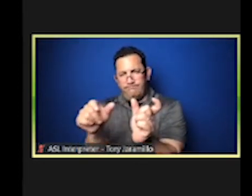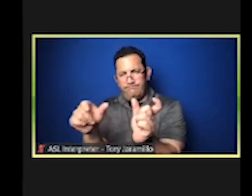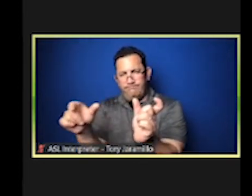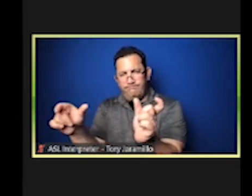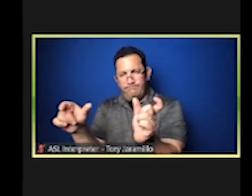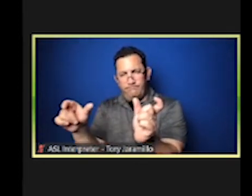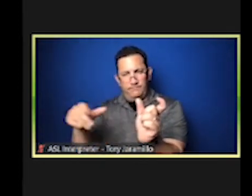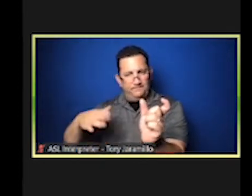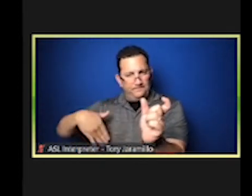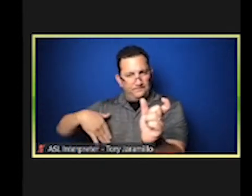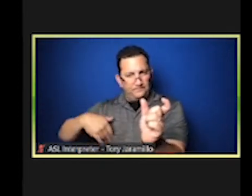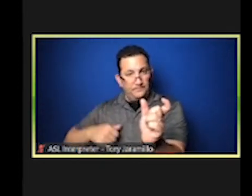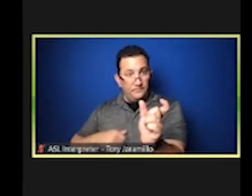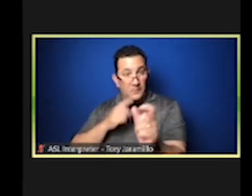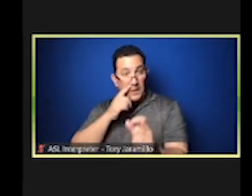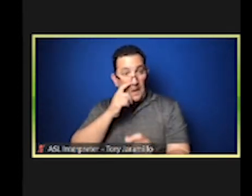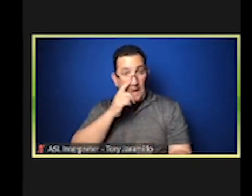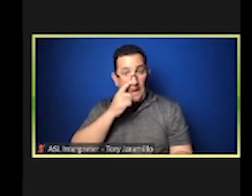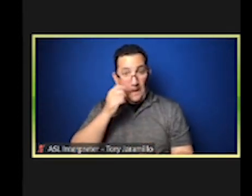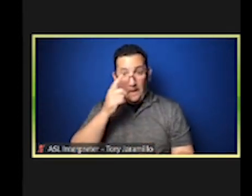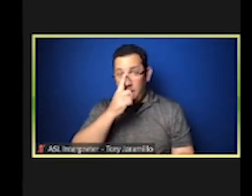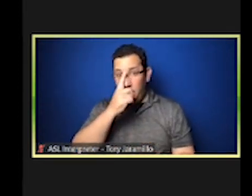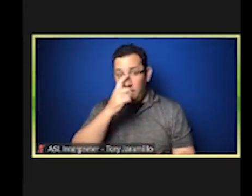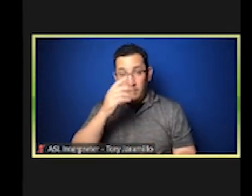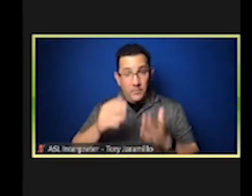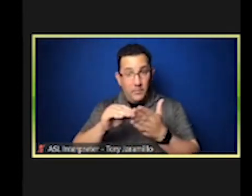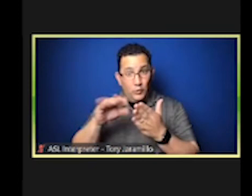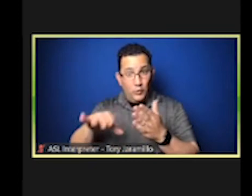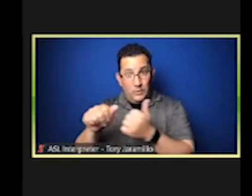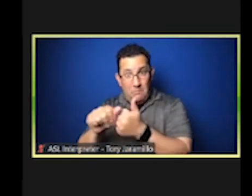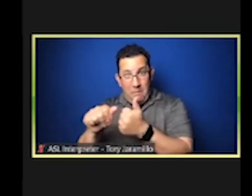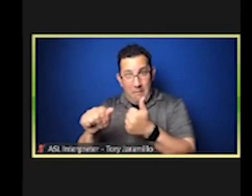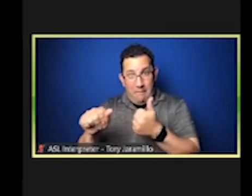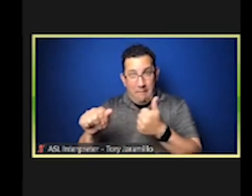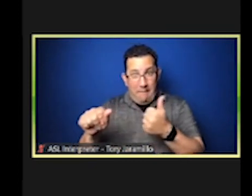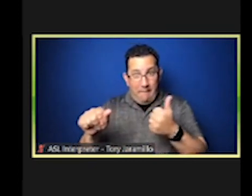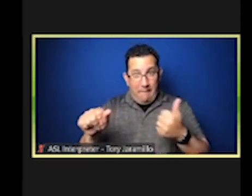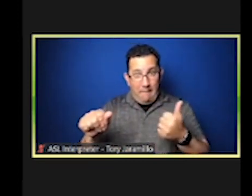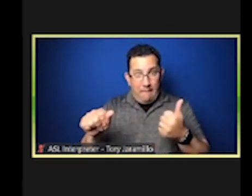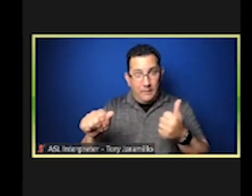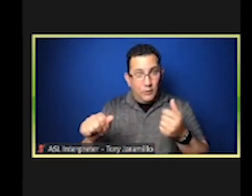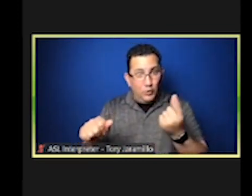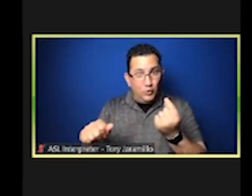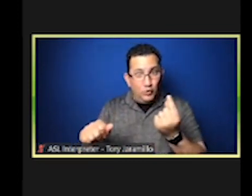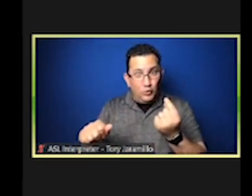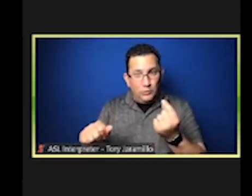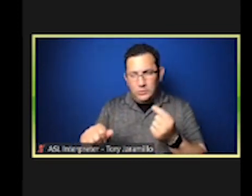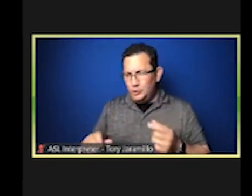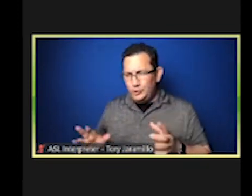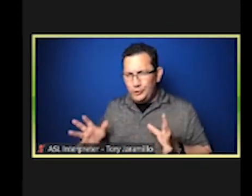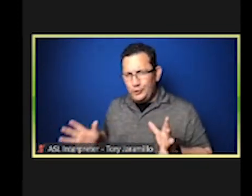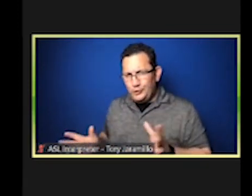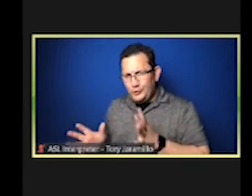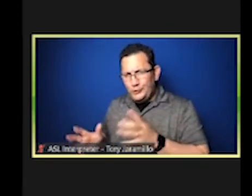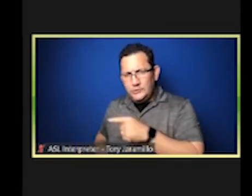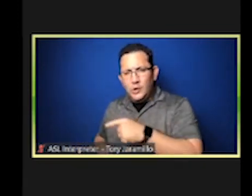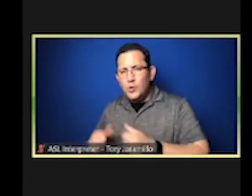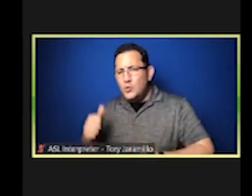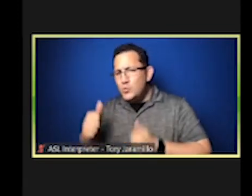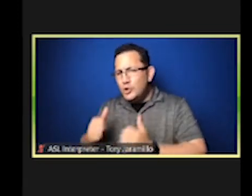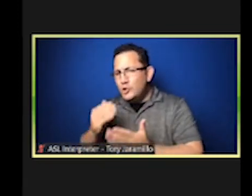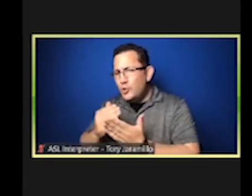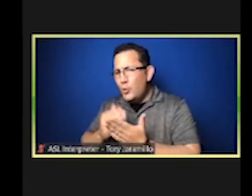If your student is falling behind on the progress bar, you might encourage them to start with the course they are having the most difficulty